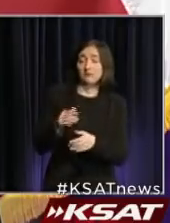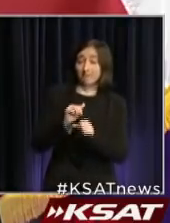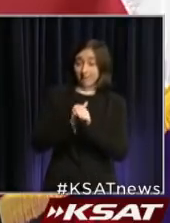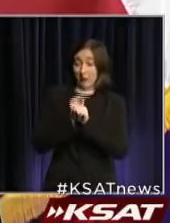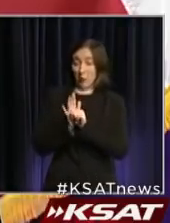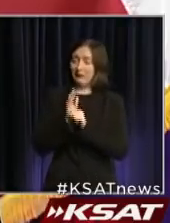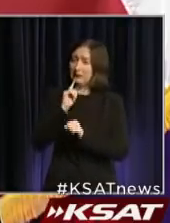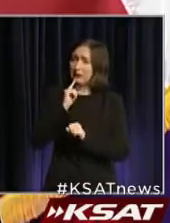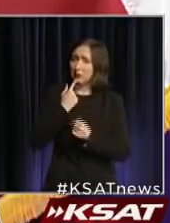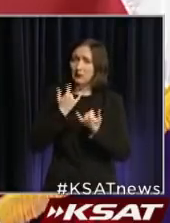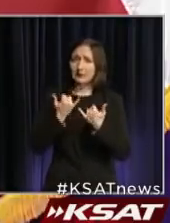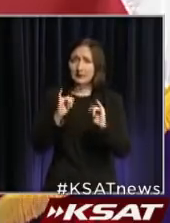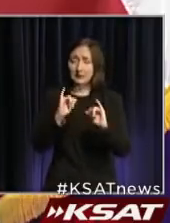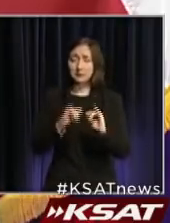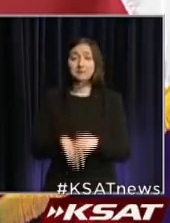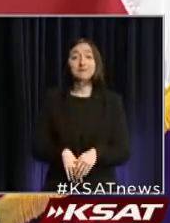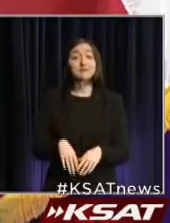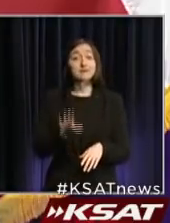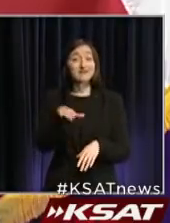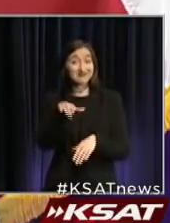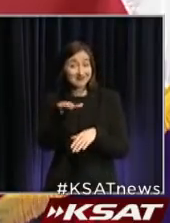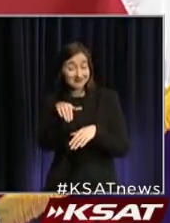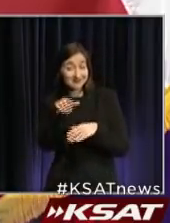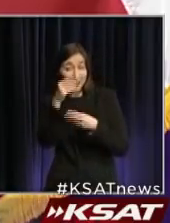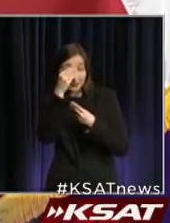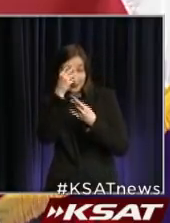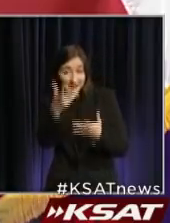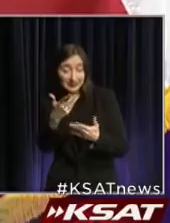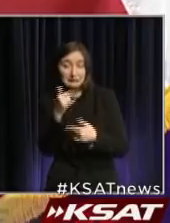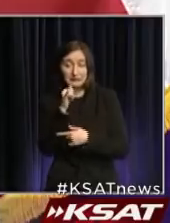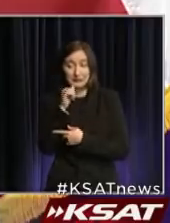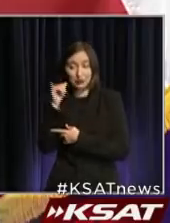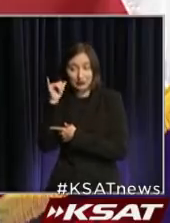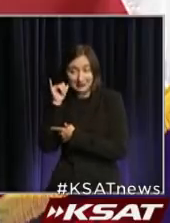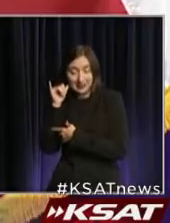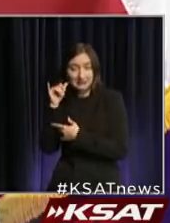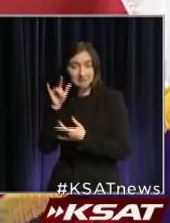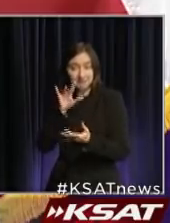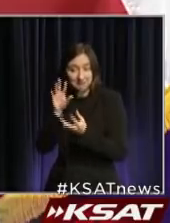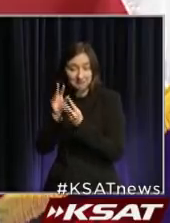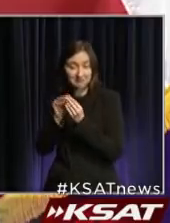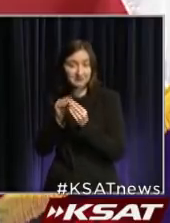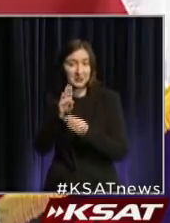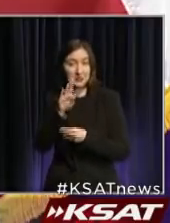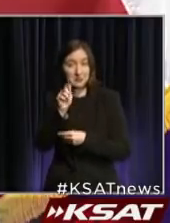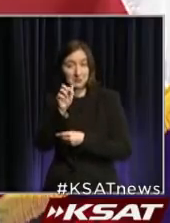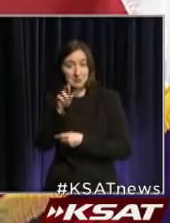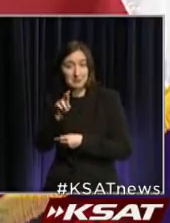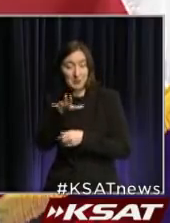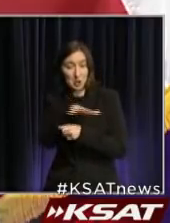of yesterday, a quick update on vaccines. In Bexar County, we have now administered